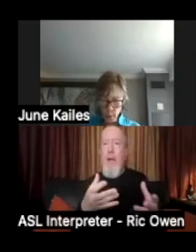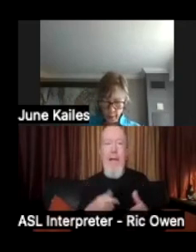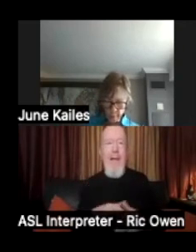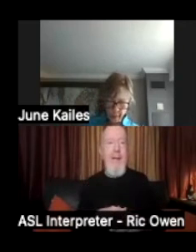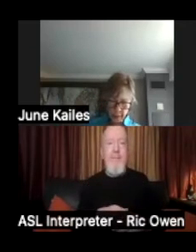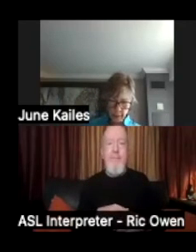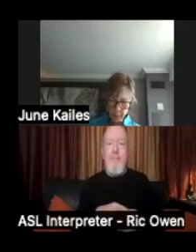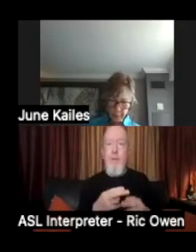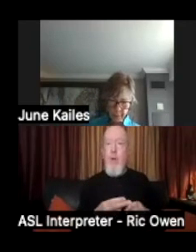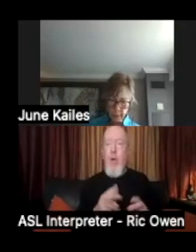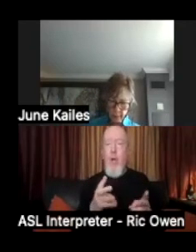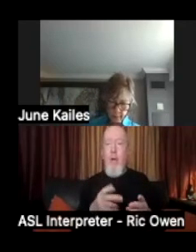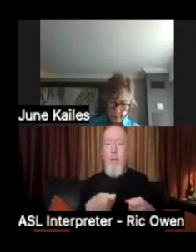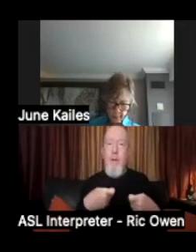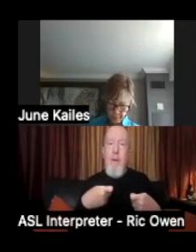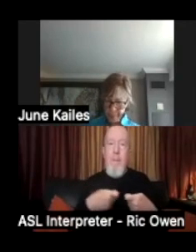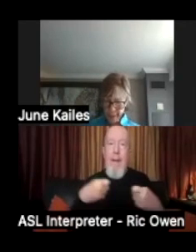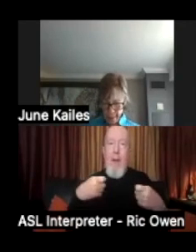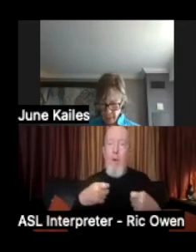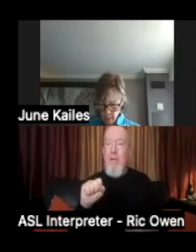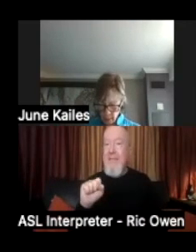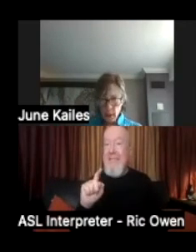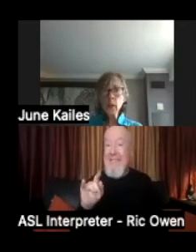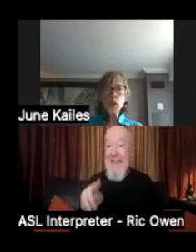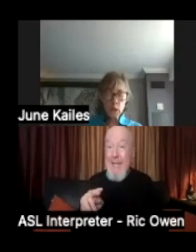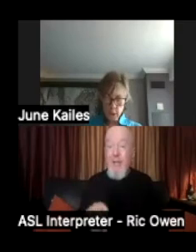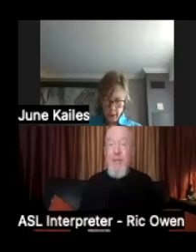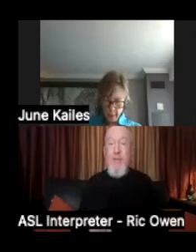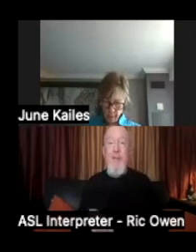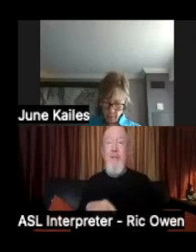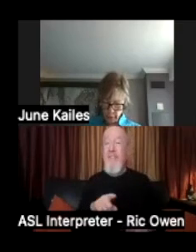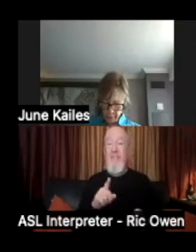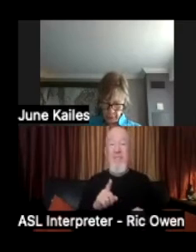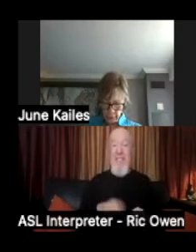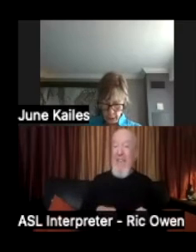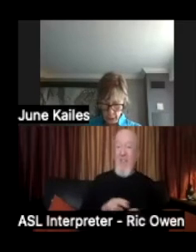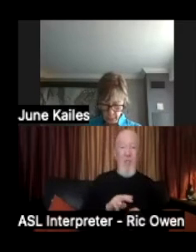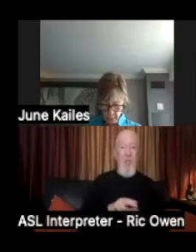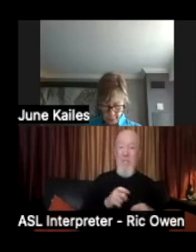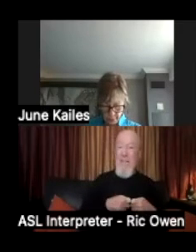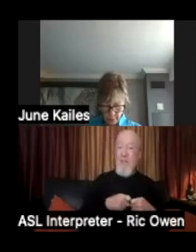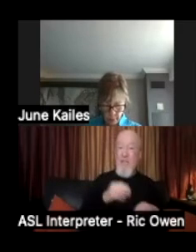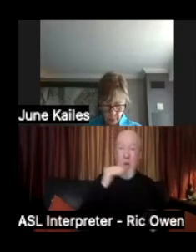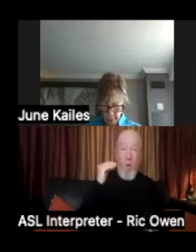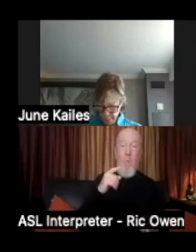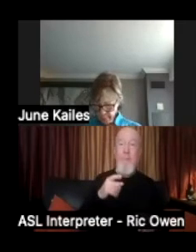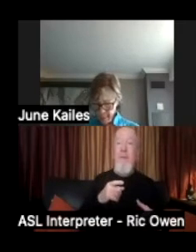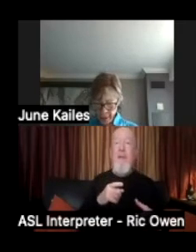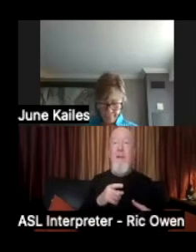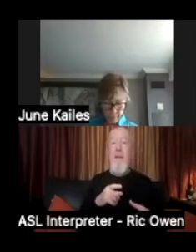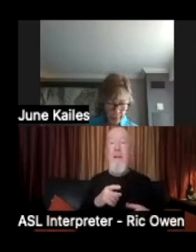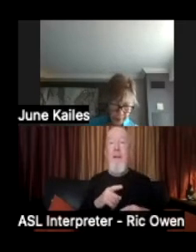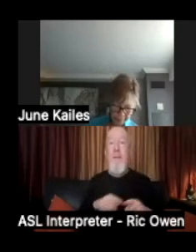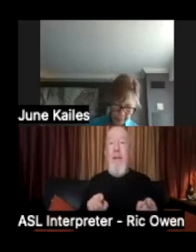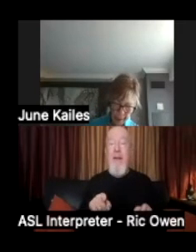no warning events when they can't use the power station to at least, you know,